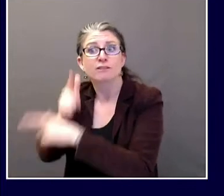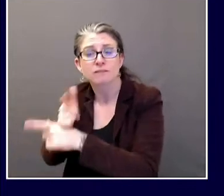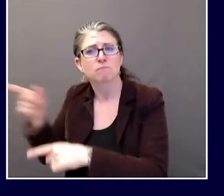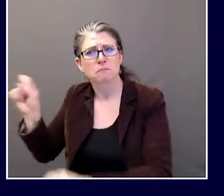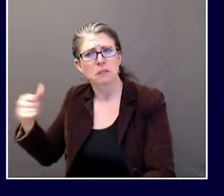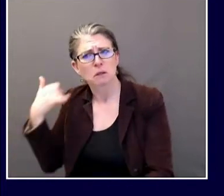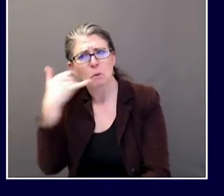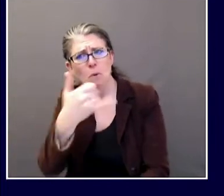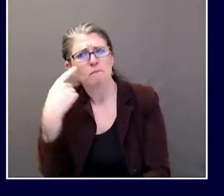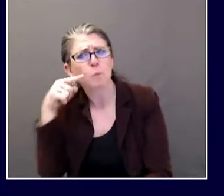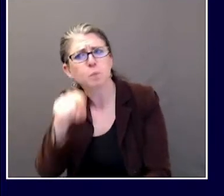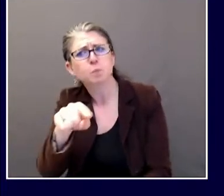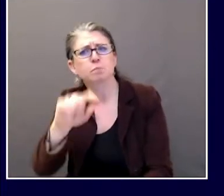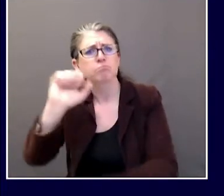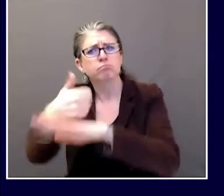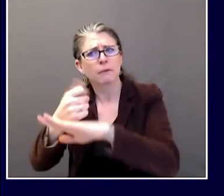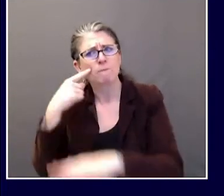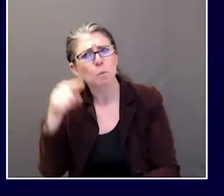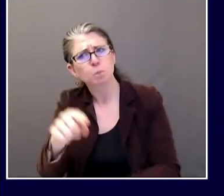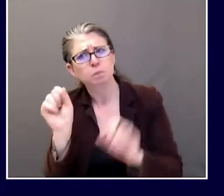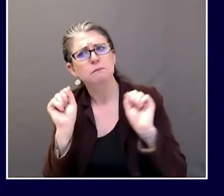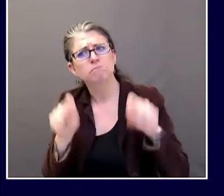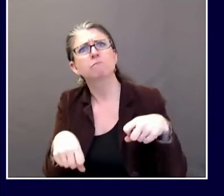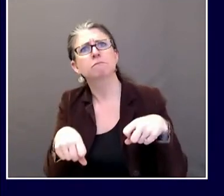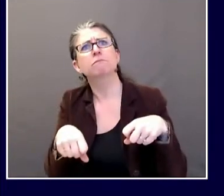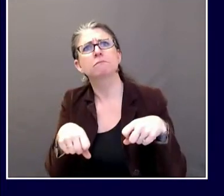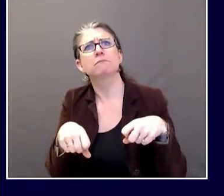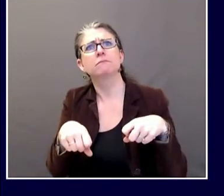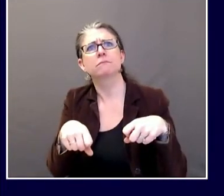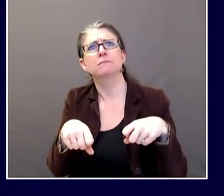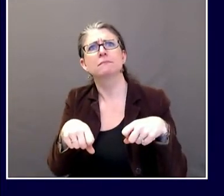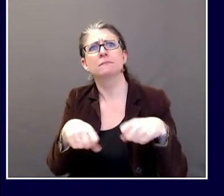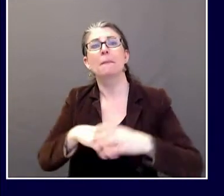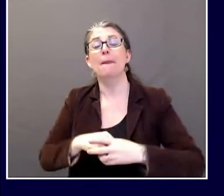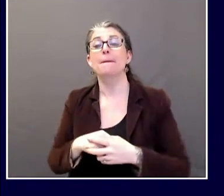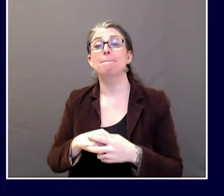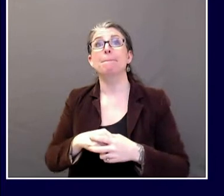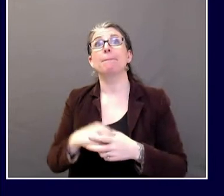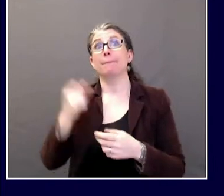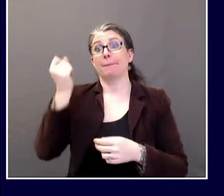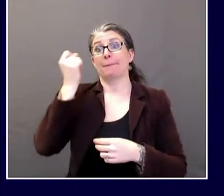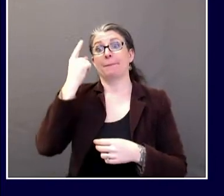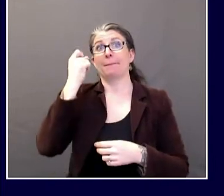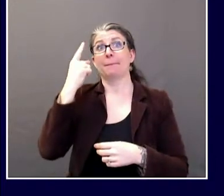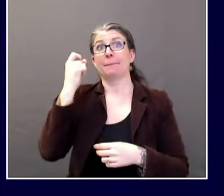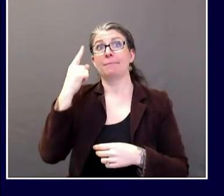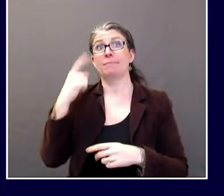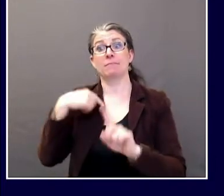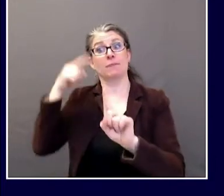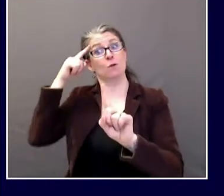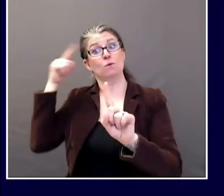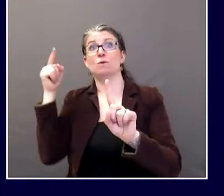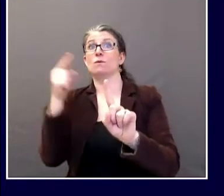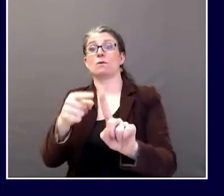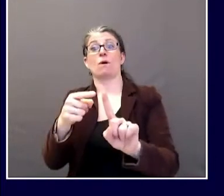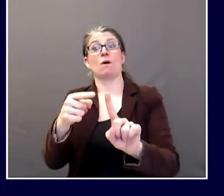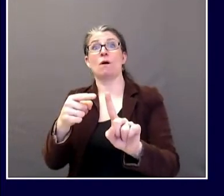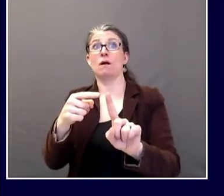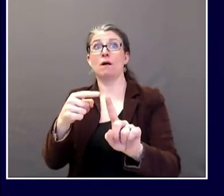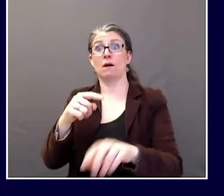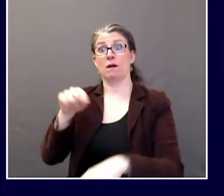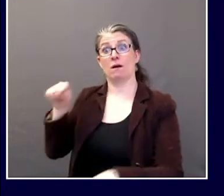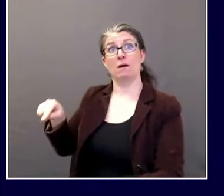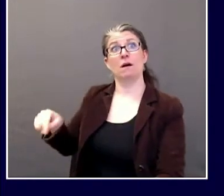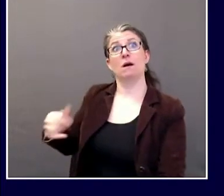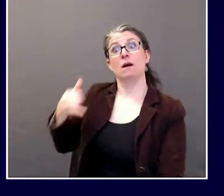so correctly, doing so thoughtfully, doing so in a manner that actually solves the problems we have, rather than just putting